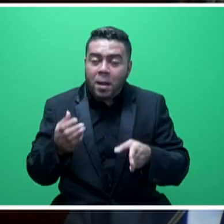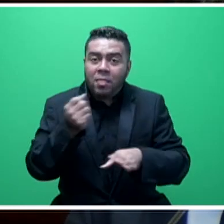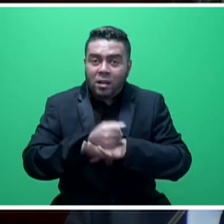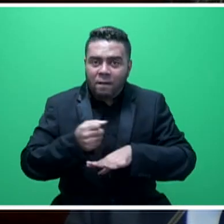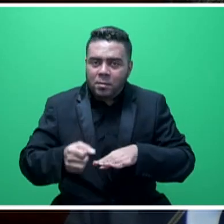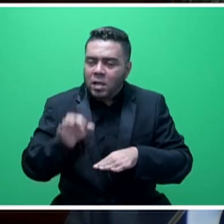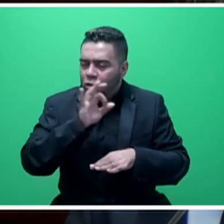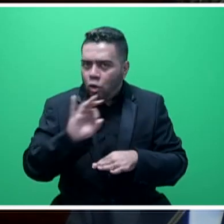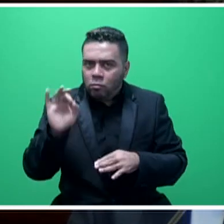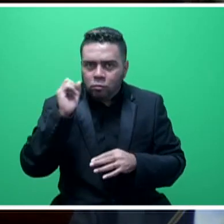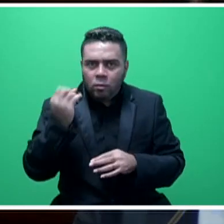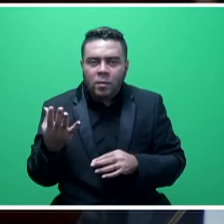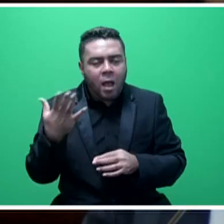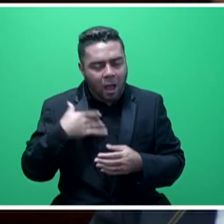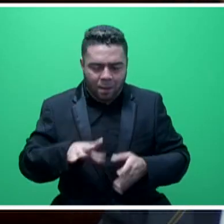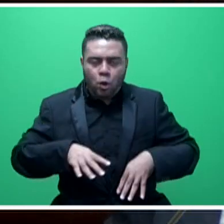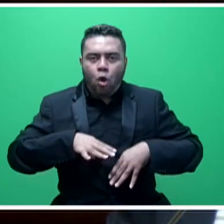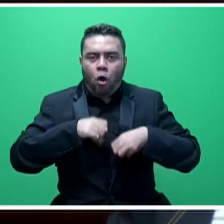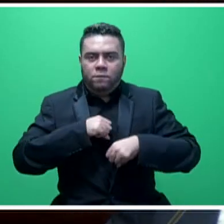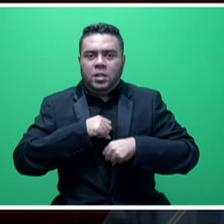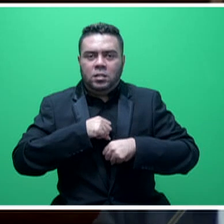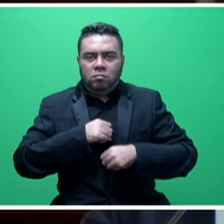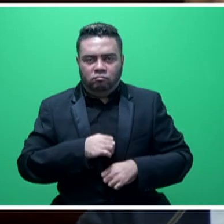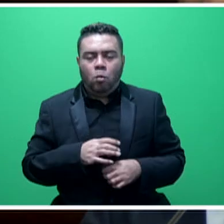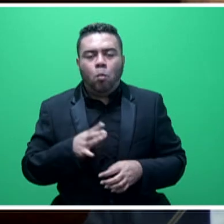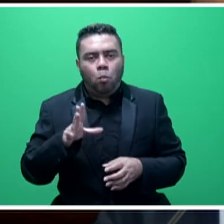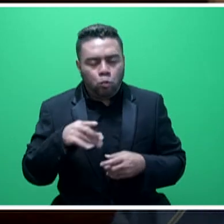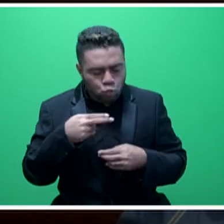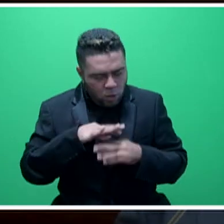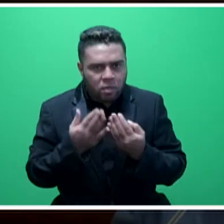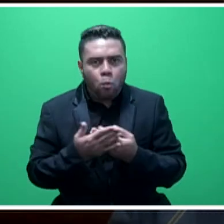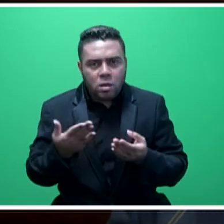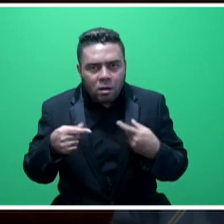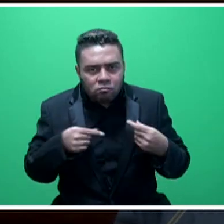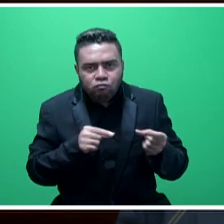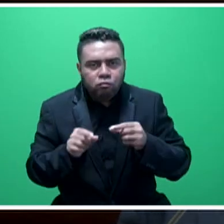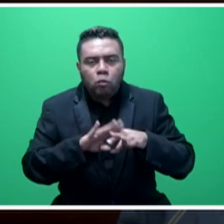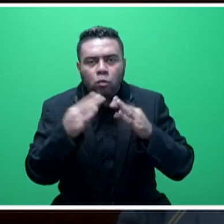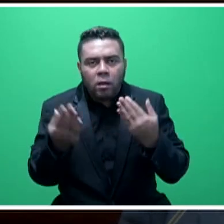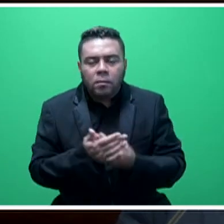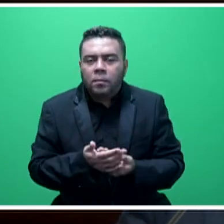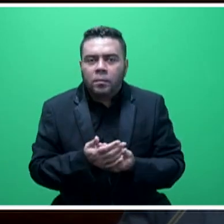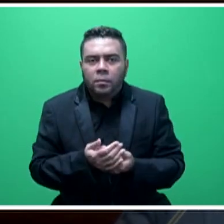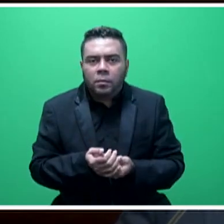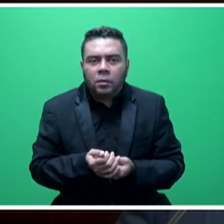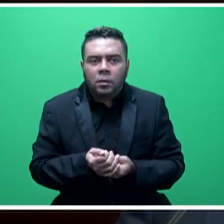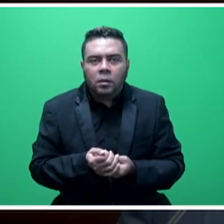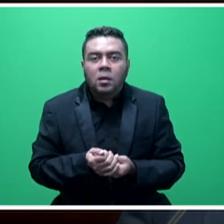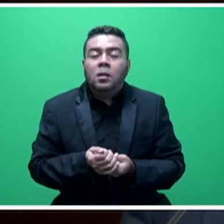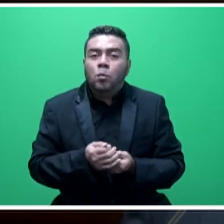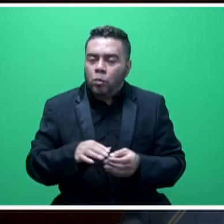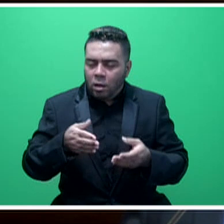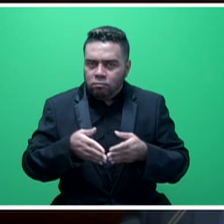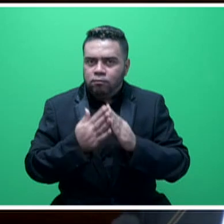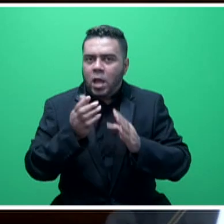gone unnoticed. I am confident that together we can navigate our way through this crisis and emerge a stronger nation. Mr. Speaker,